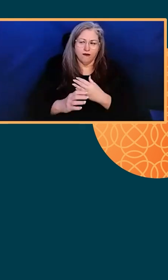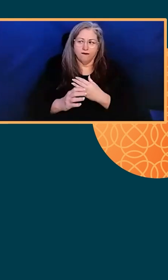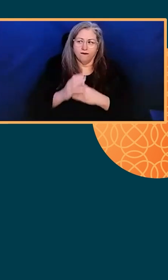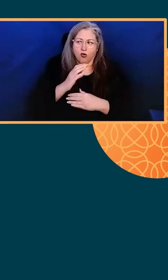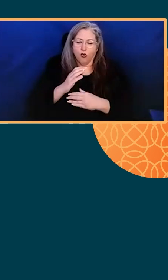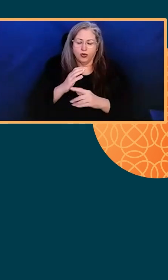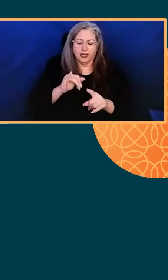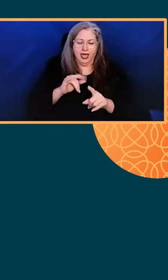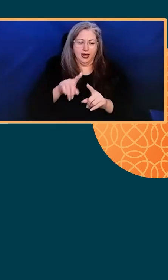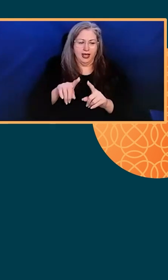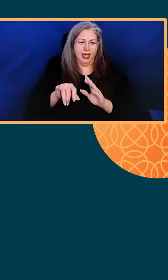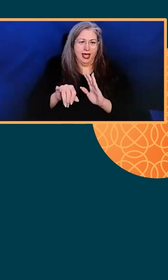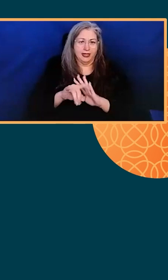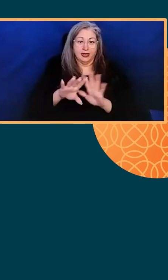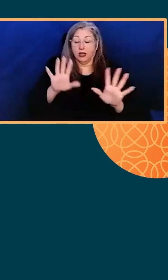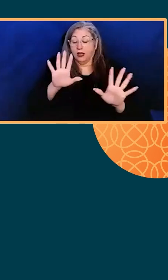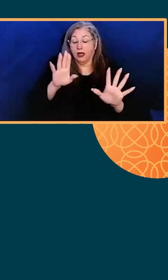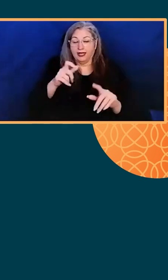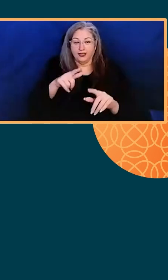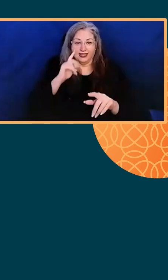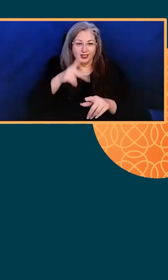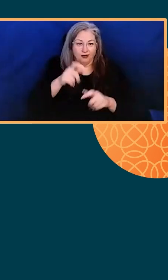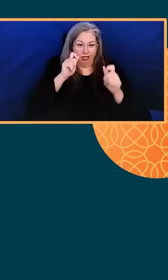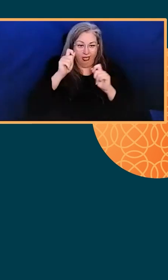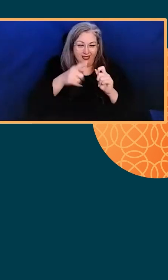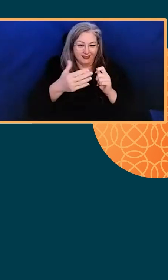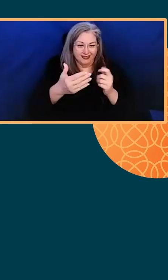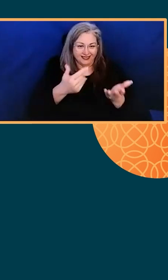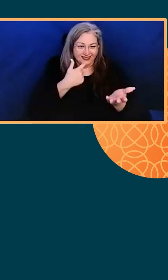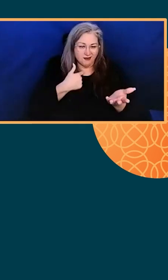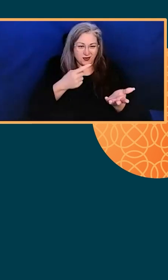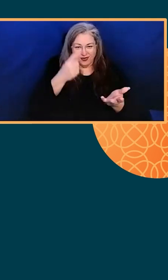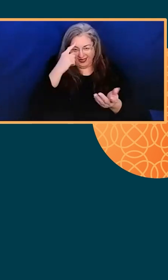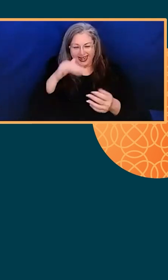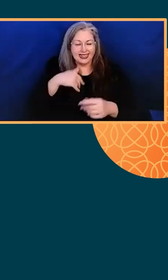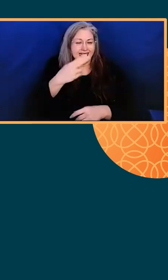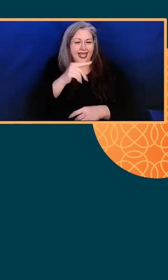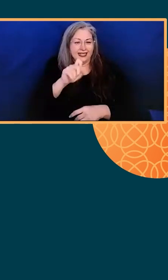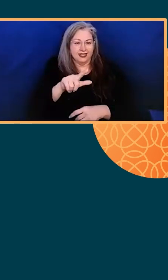identity. Hazel, I think you're already having that reaction. What's coming up for you? This is Hazel.